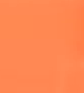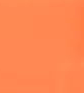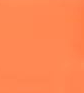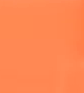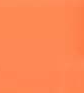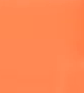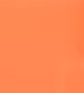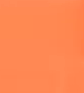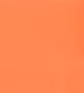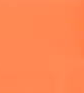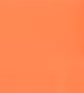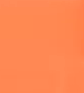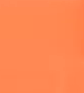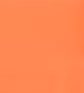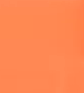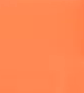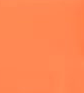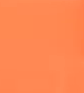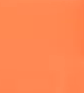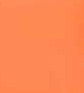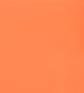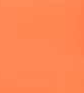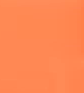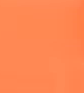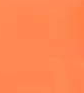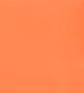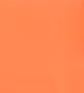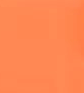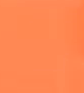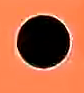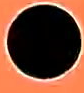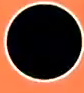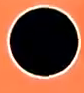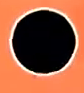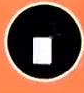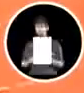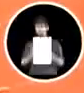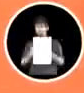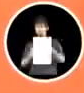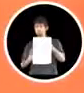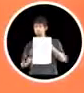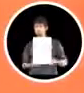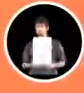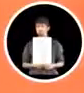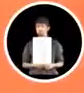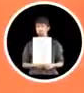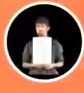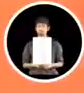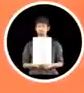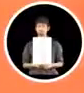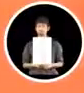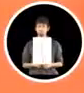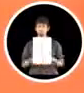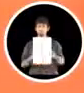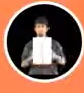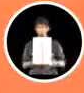the question strikes you, which is, what if there's a miniature me? For whom this is a very big piece of paper. Now he begins, he takes it away from me, right? I